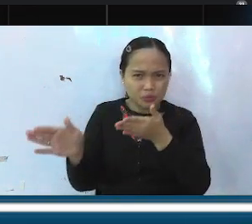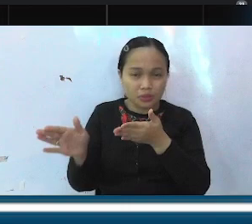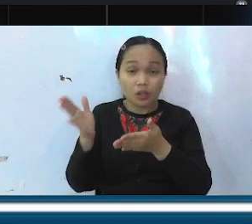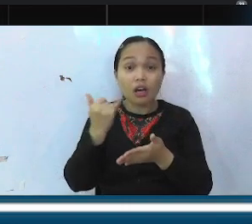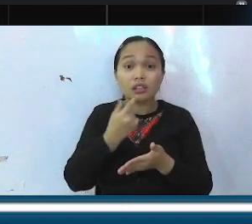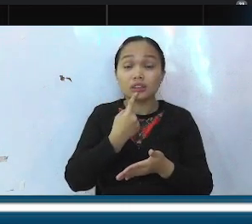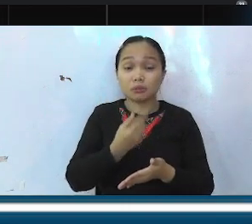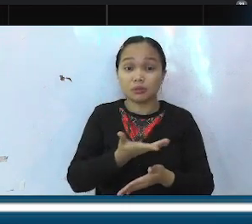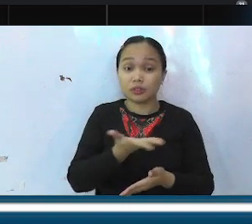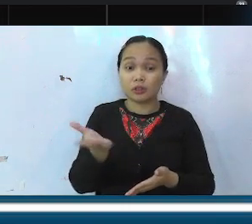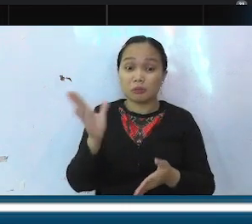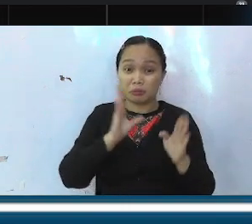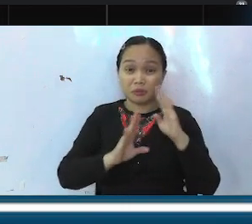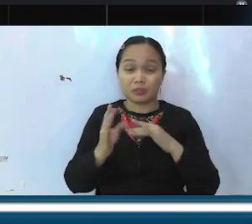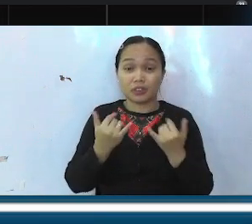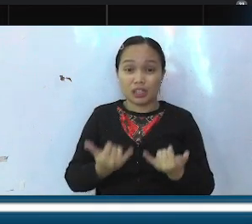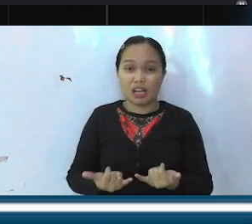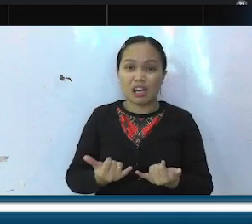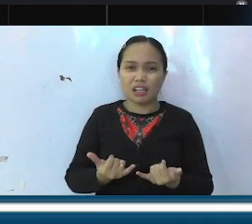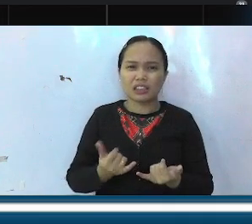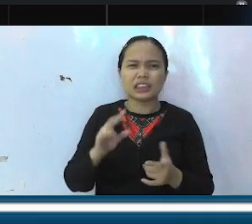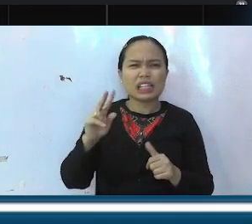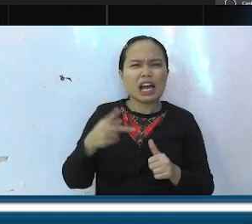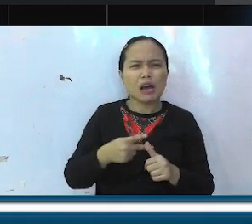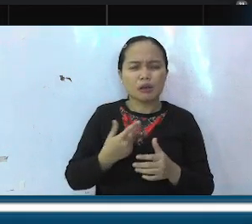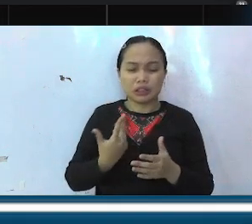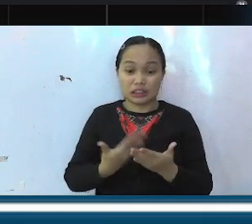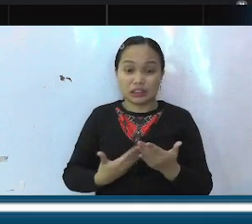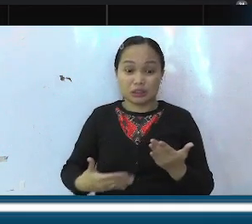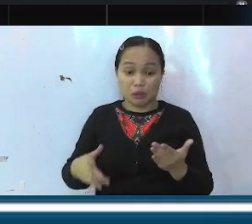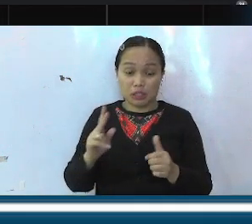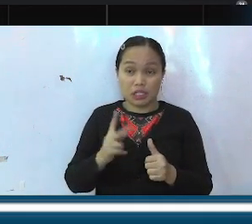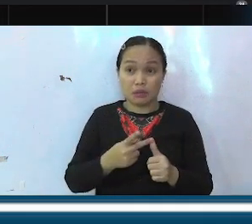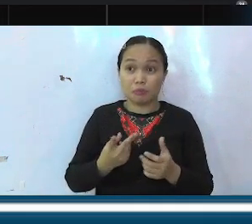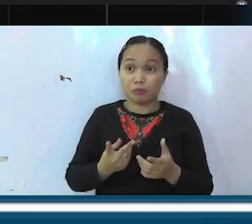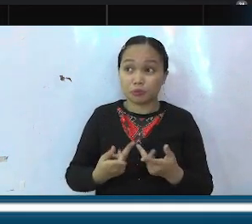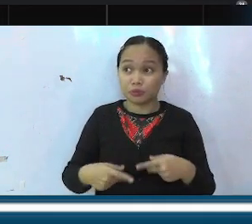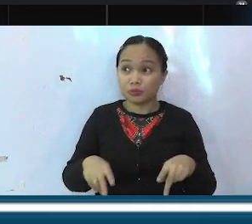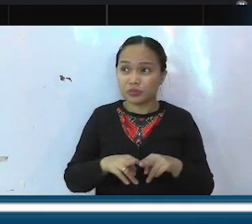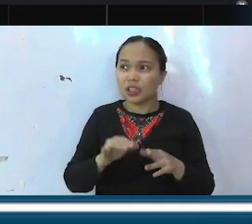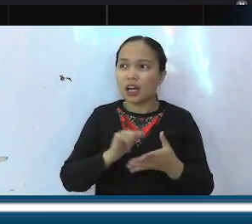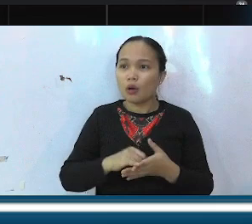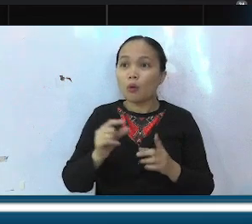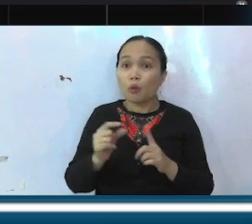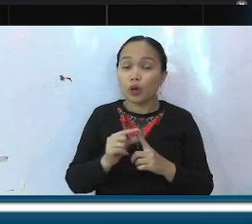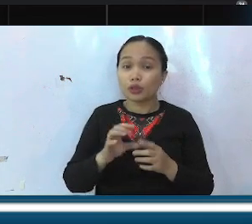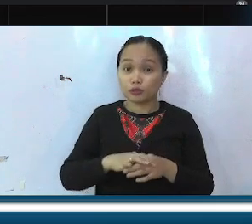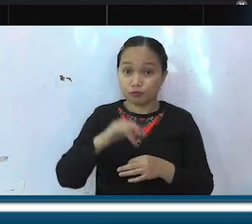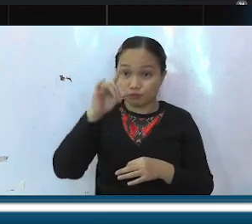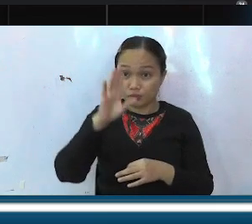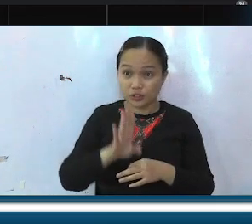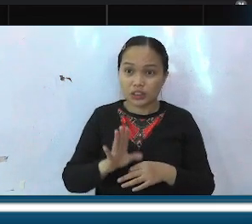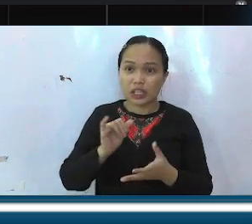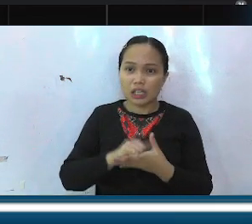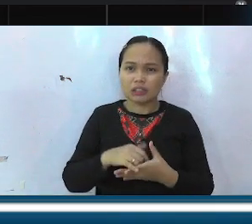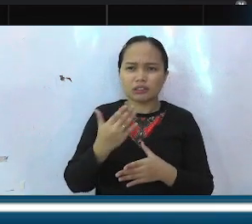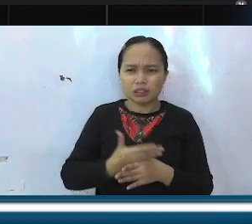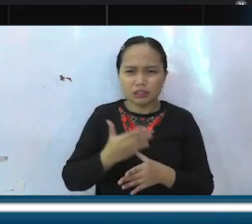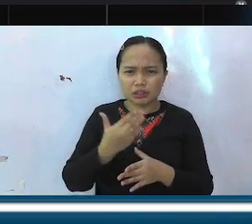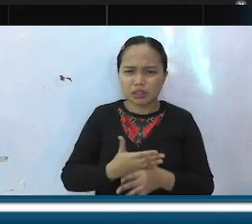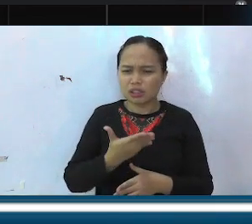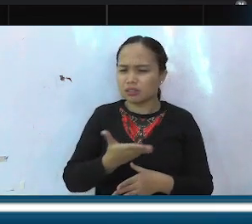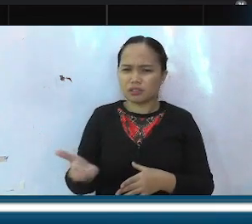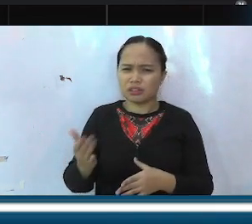secondary position is the reason of being sidetracked. Yes. There's none other else. Yes. The word of God is not a distraction. It's not